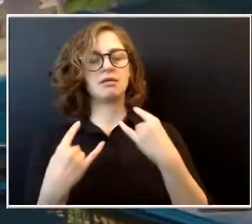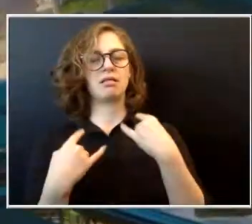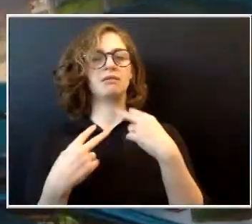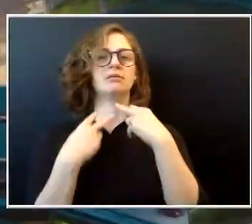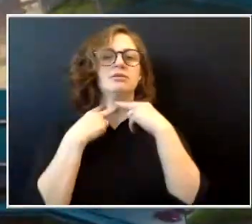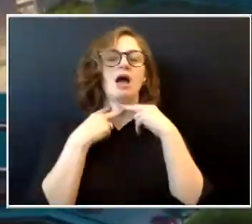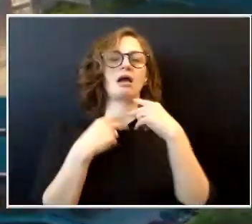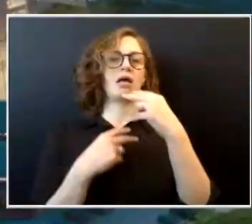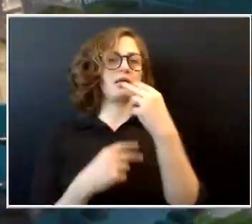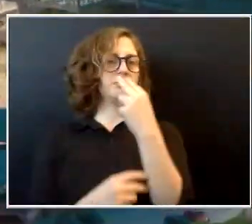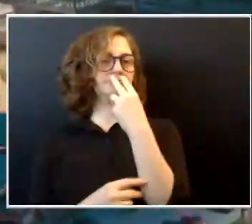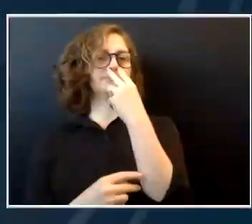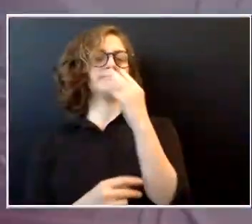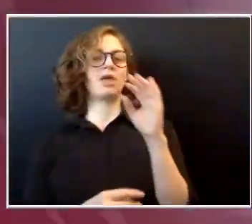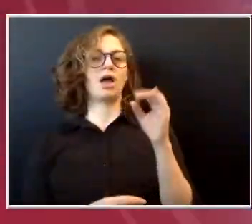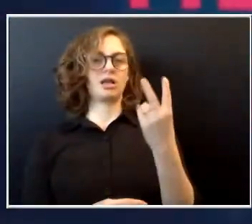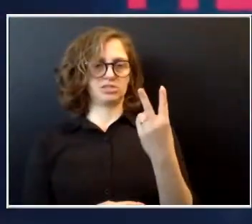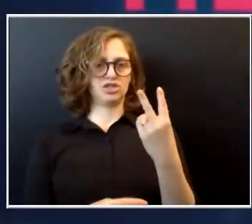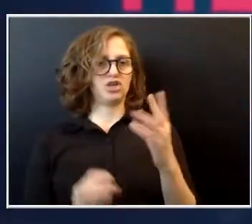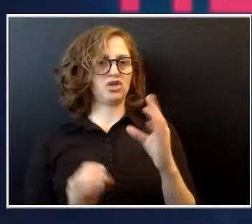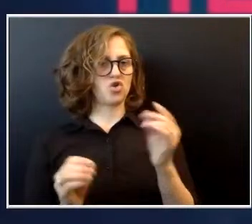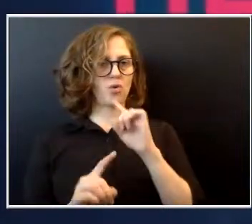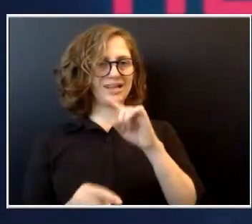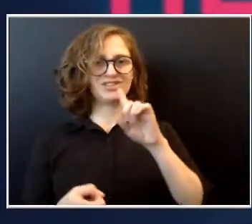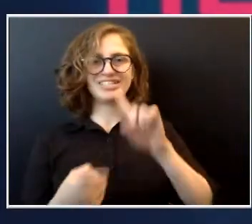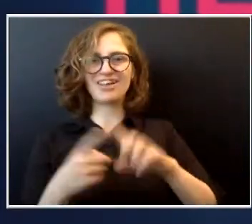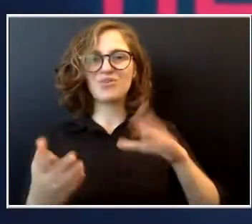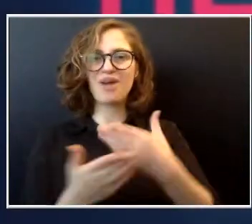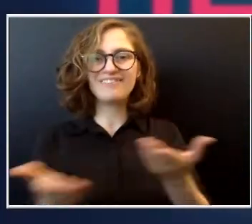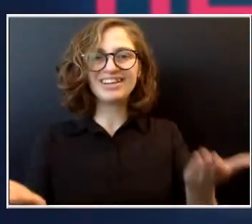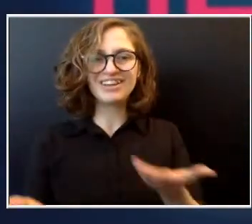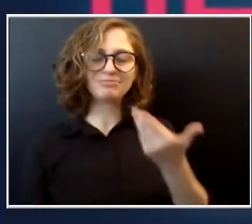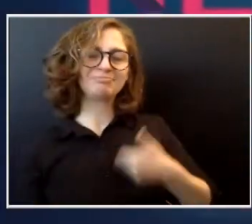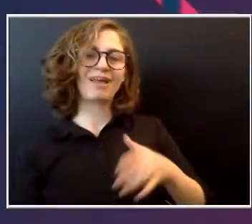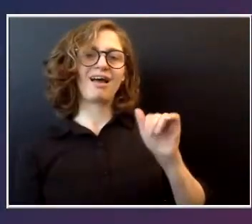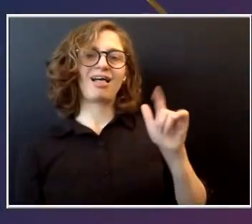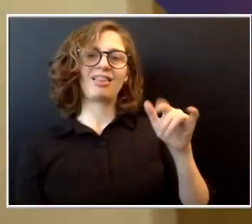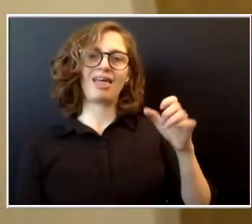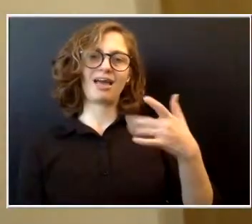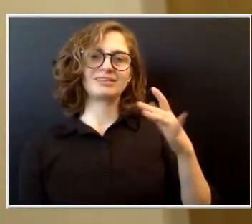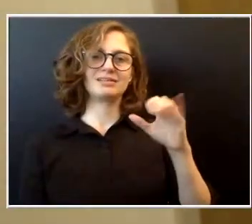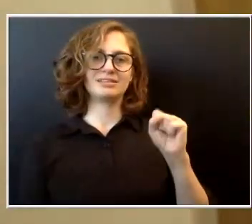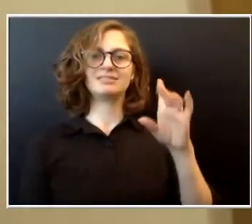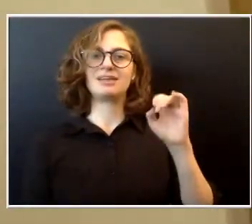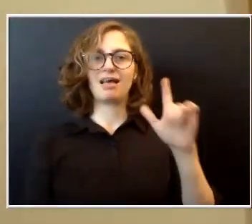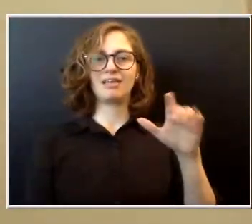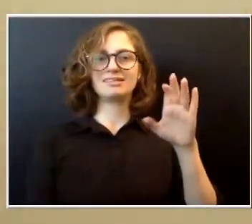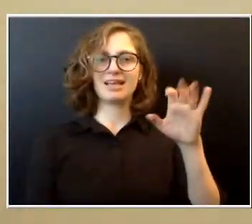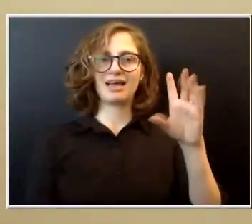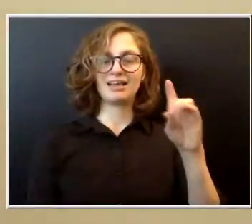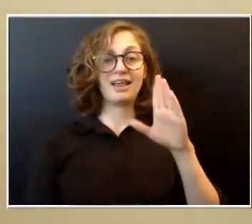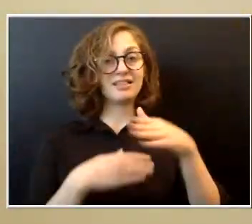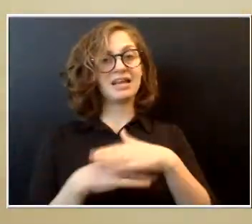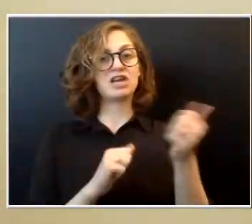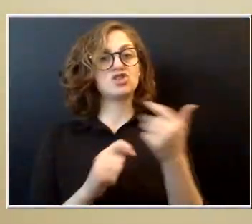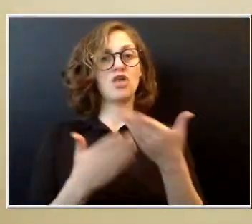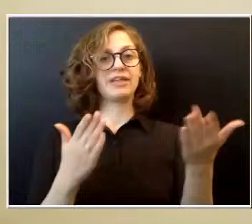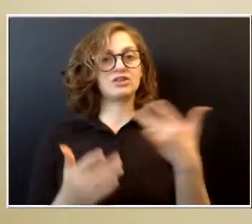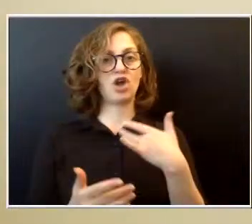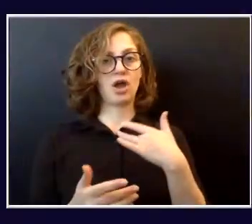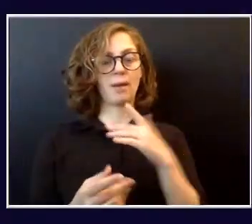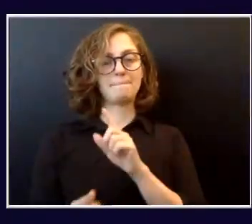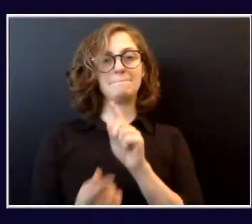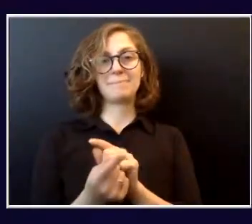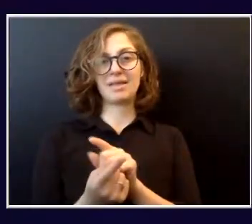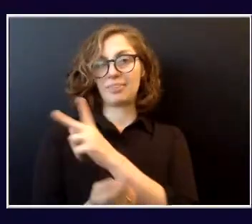to the University of Kansas Health System. I'm Alexis Del Cid. On the next All Things Heart, meet the patient and the doctor who she says gave